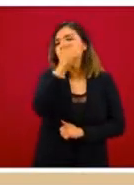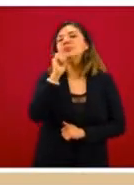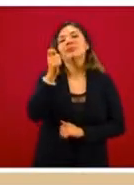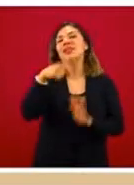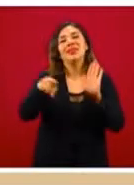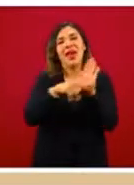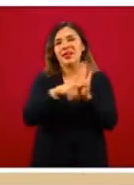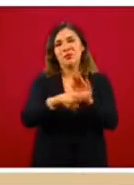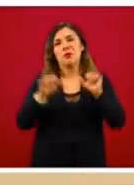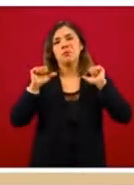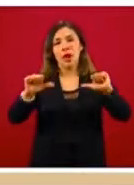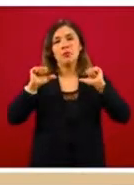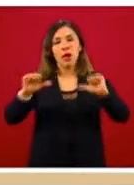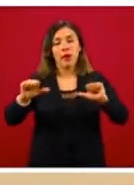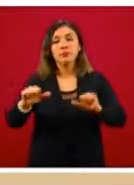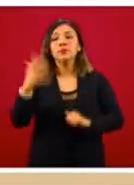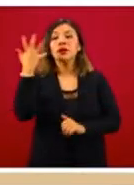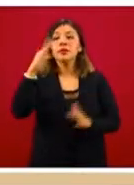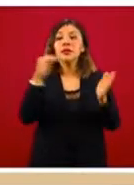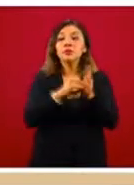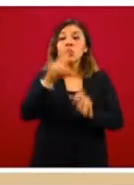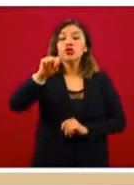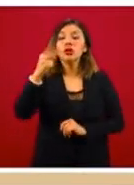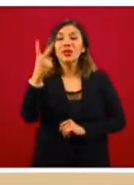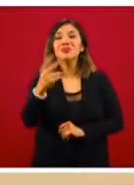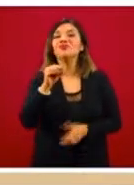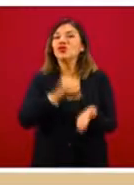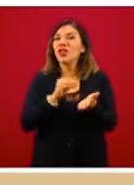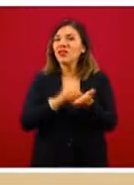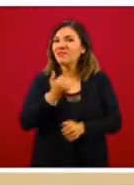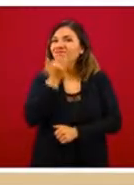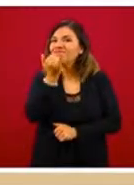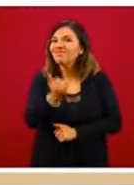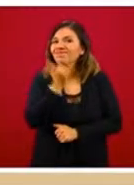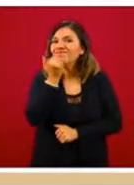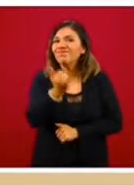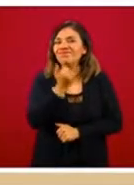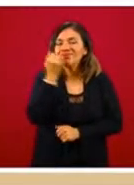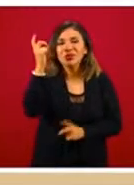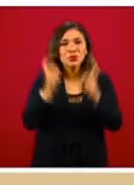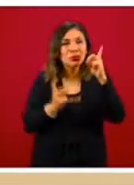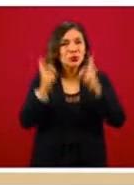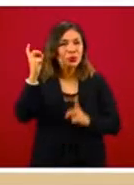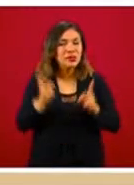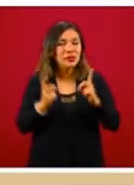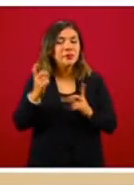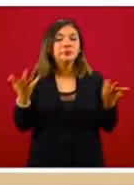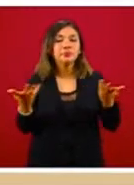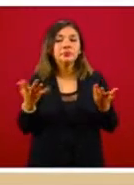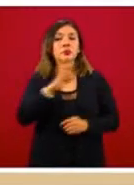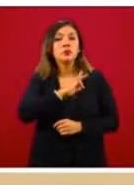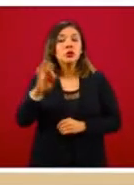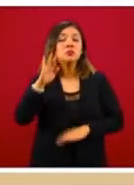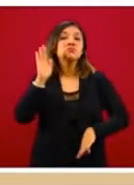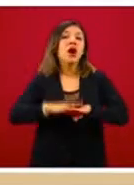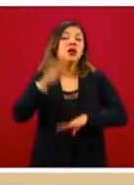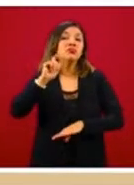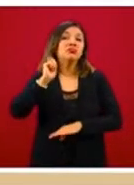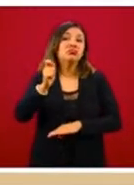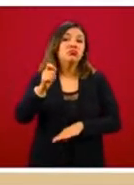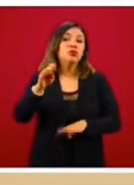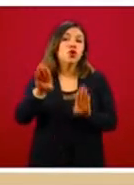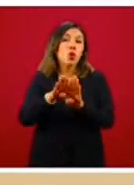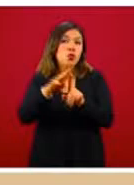47,711 who have tested negative to the test. 10,082 healthcare professionals continue to be suspected of